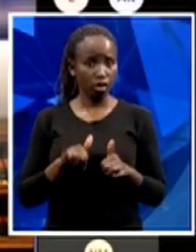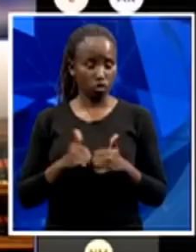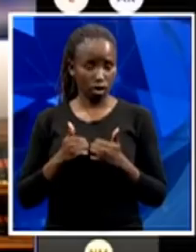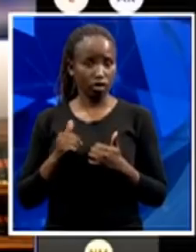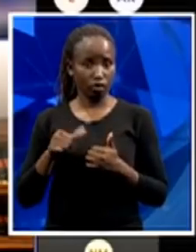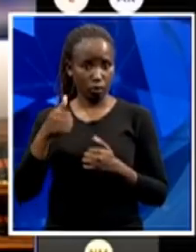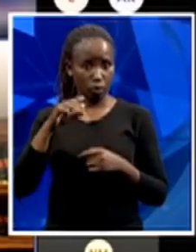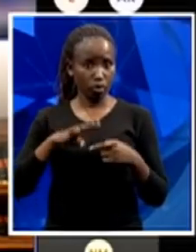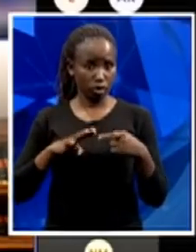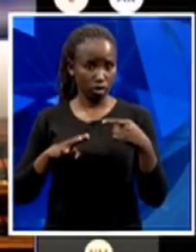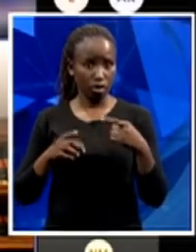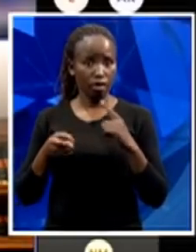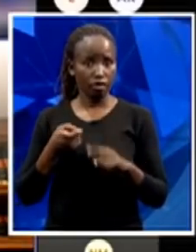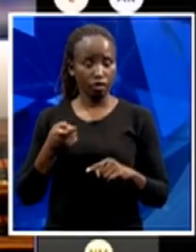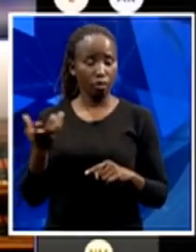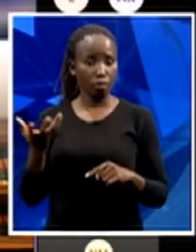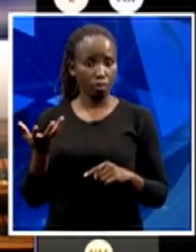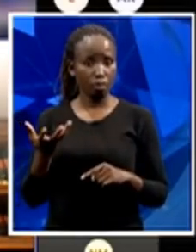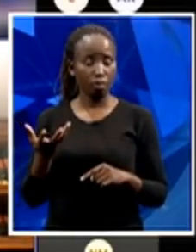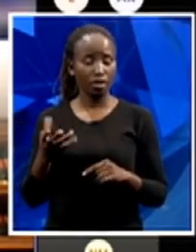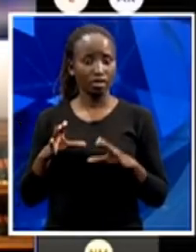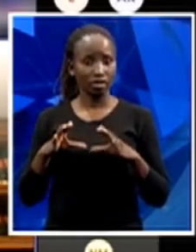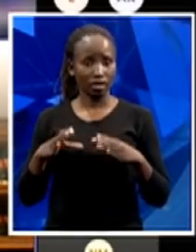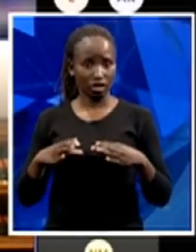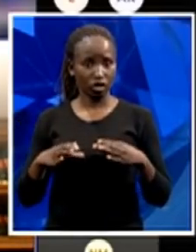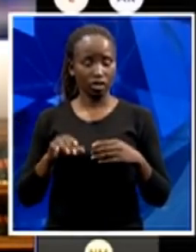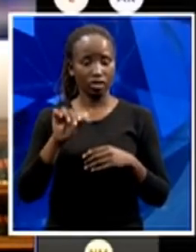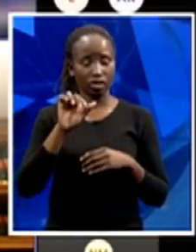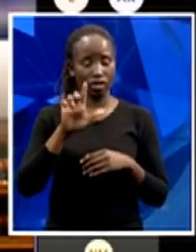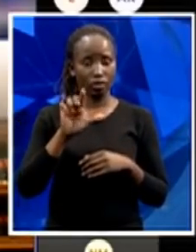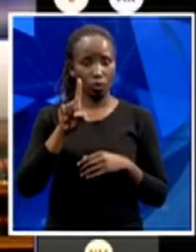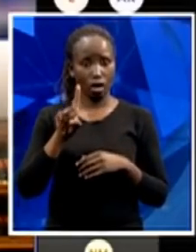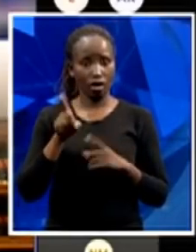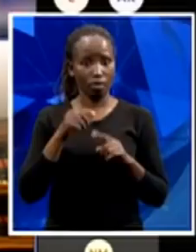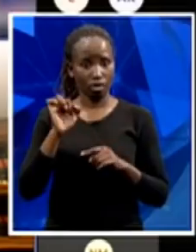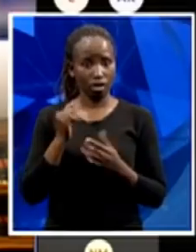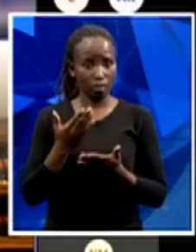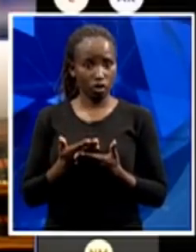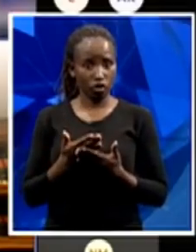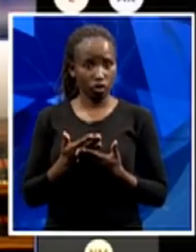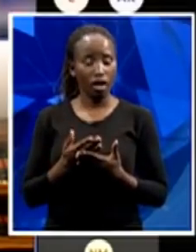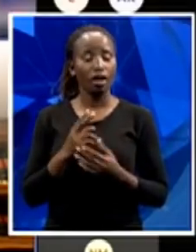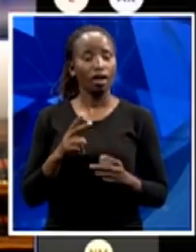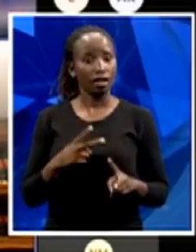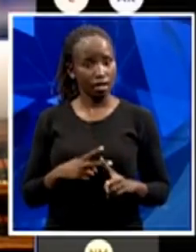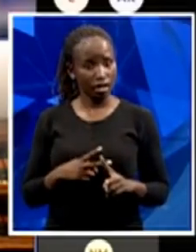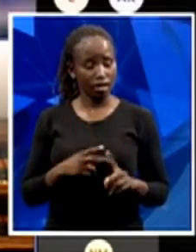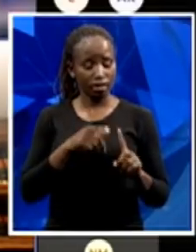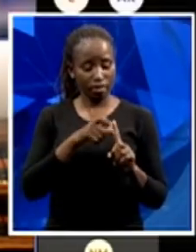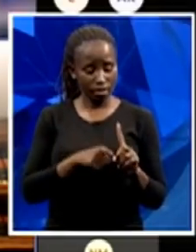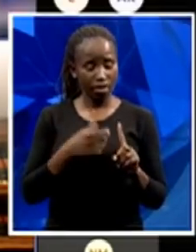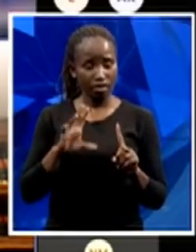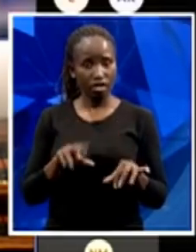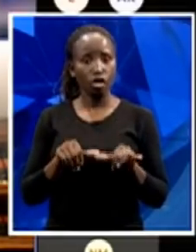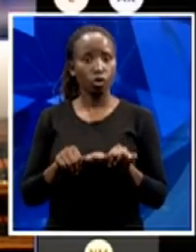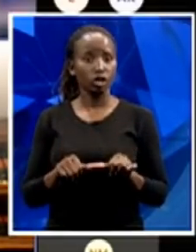his Section 7.1 application. In addition to that, he contended that even if the NEC was allowed